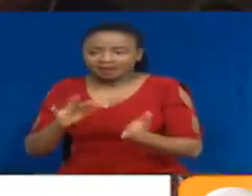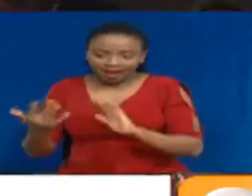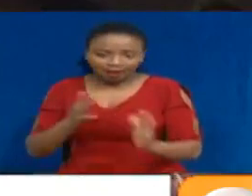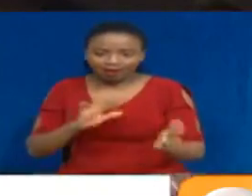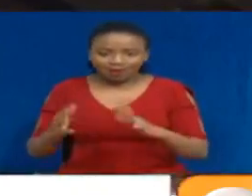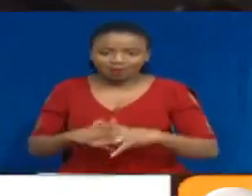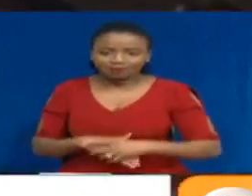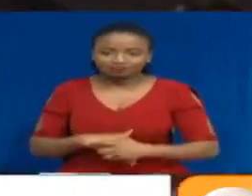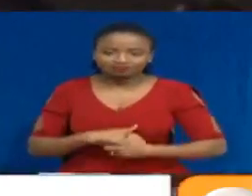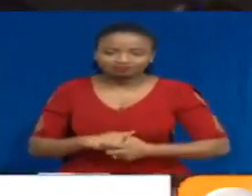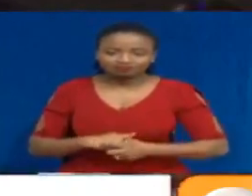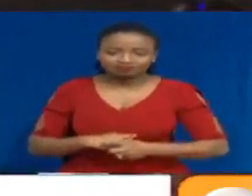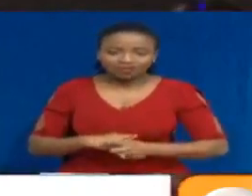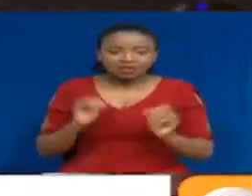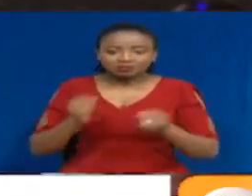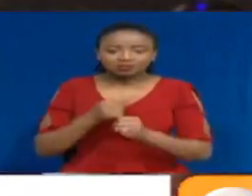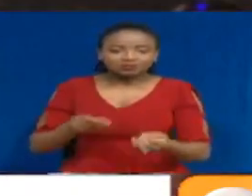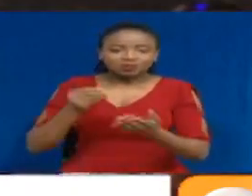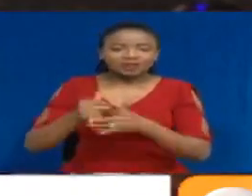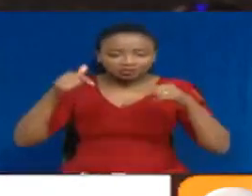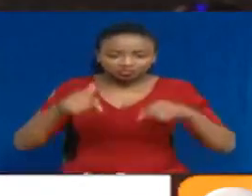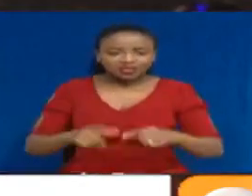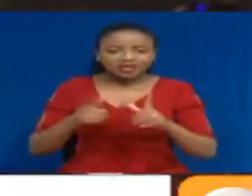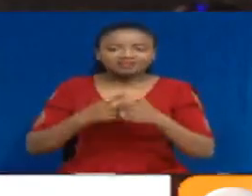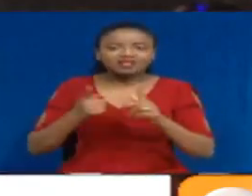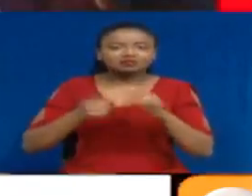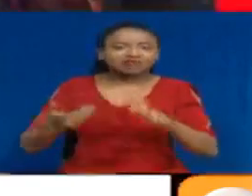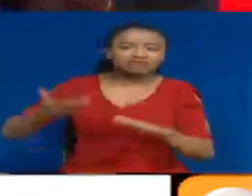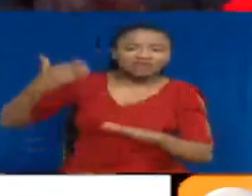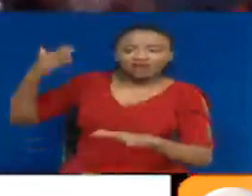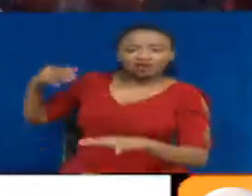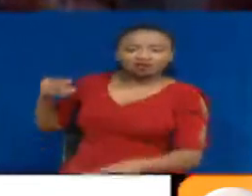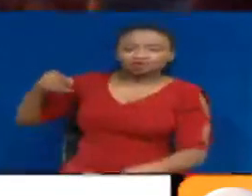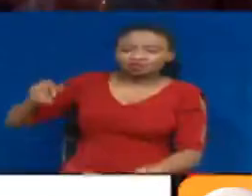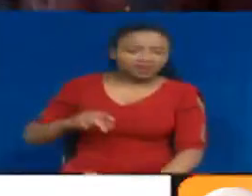asubuhi. It's not like you can pay it today. Uanze ile ya